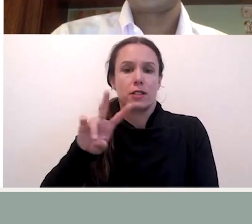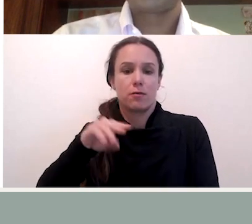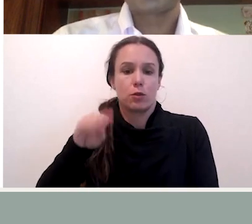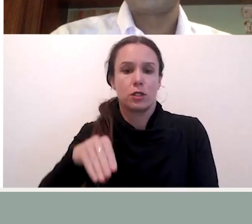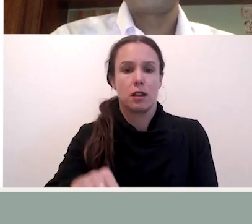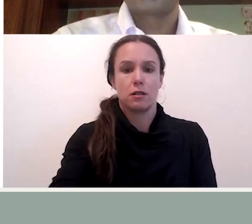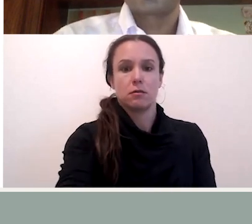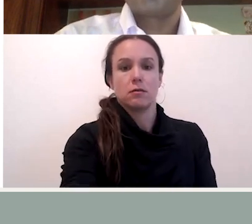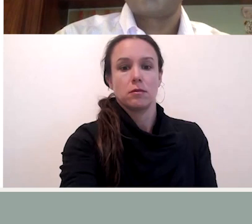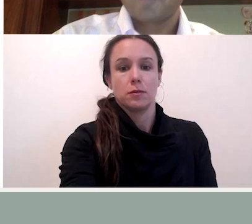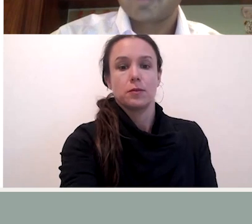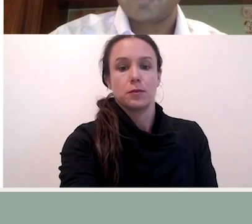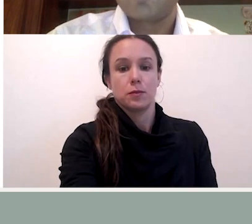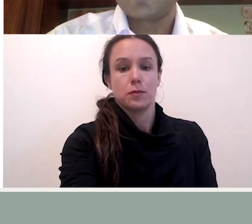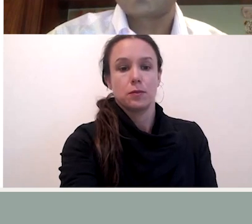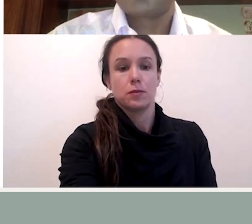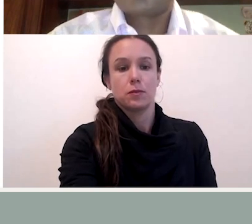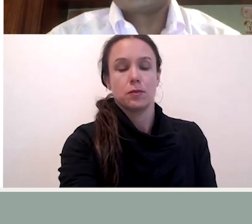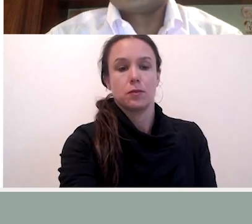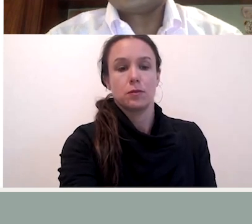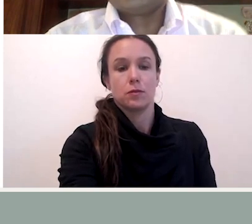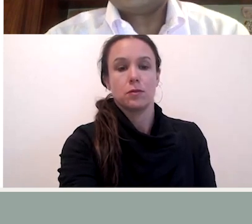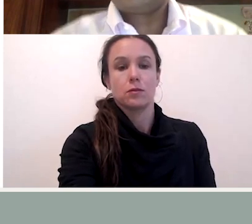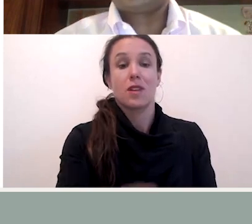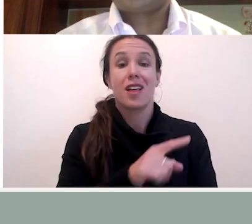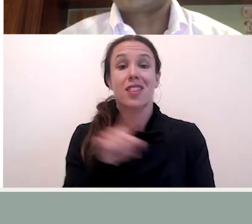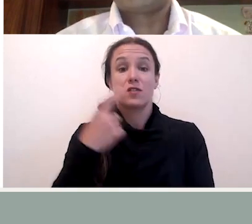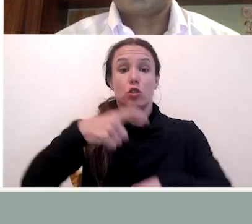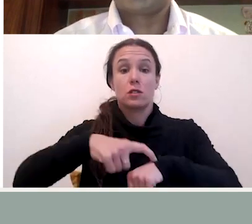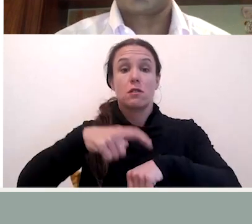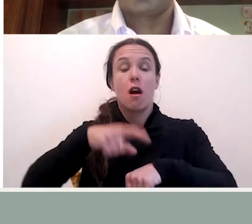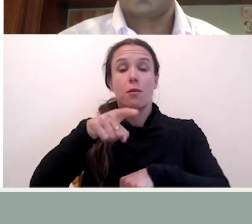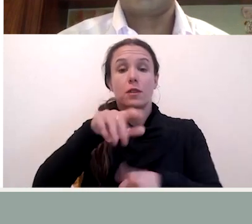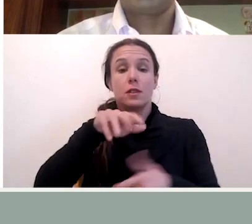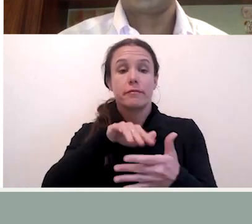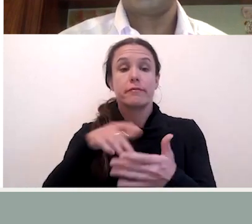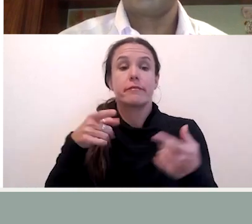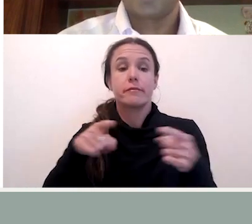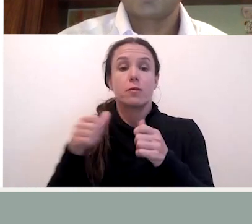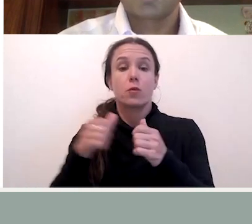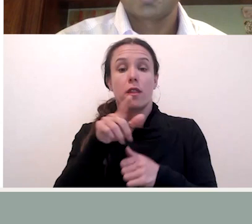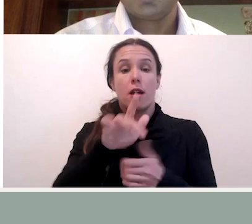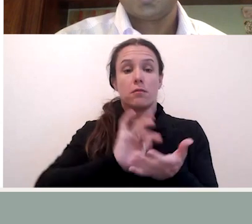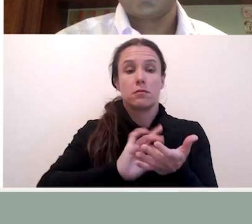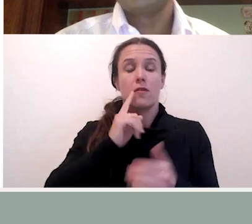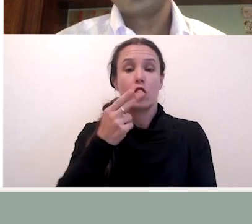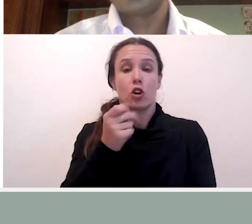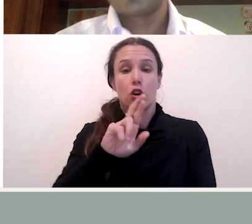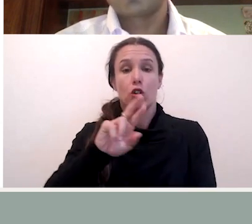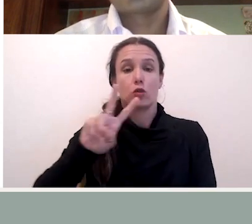So Destiny Breast 04 was the first randomized phase 3 study of trastuzumab deruxtecan for HER2 low patients.